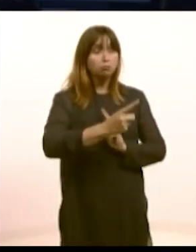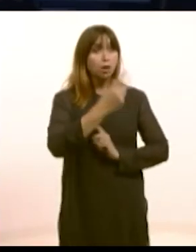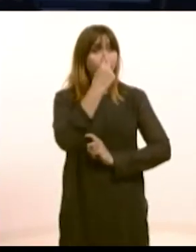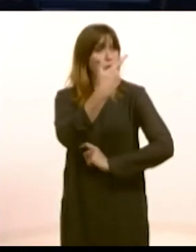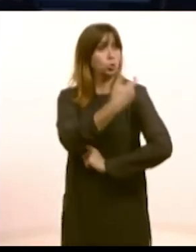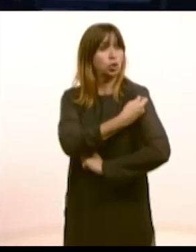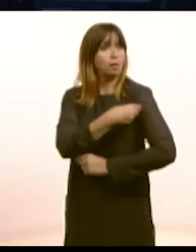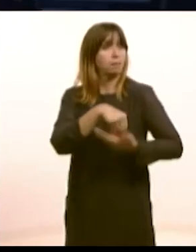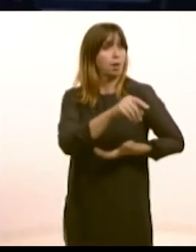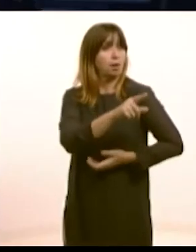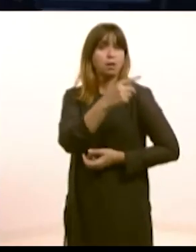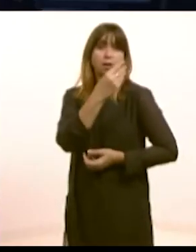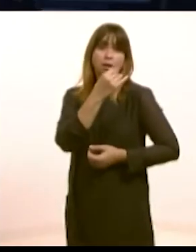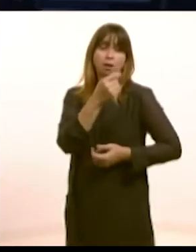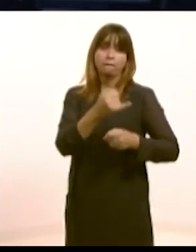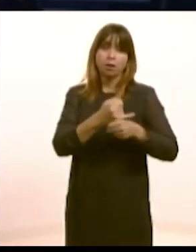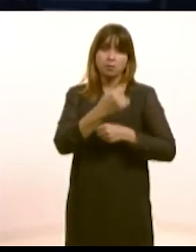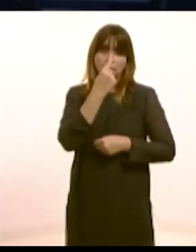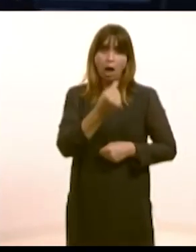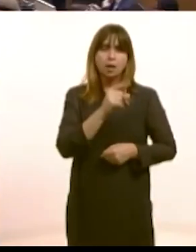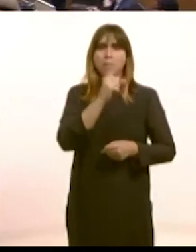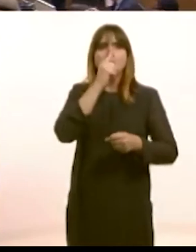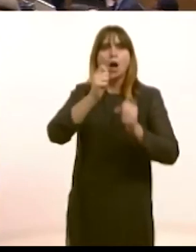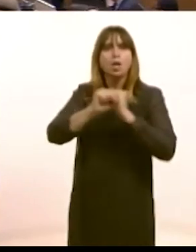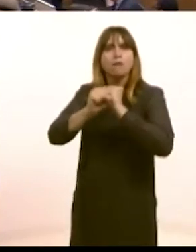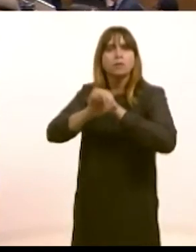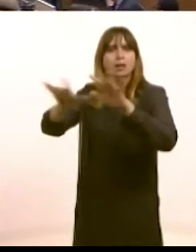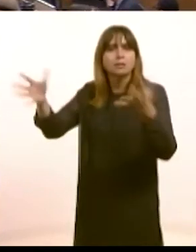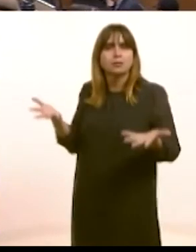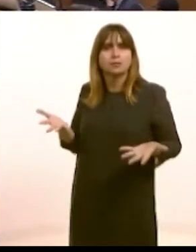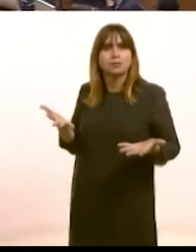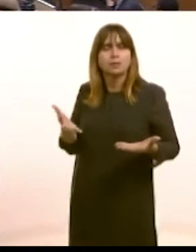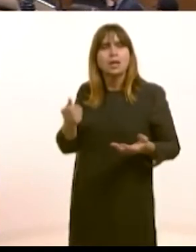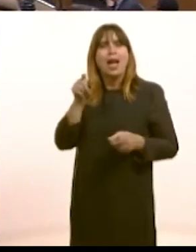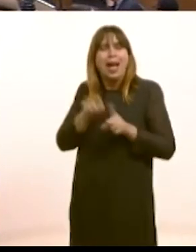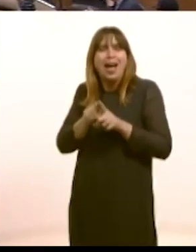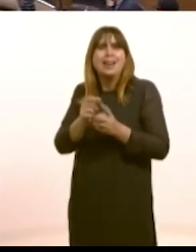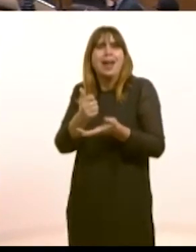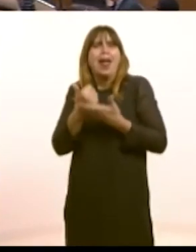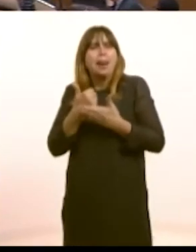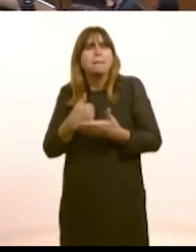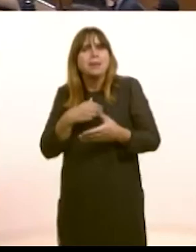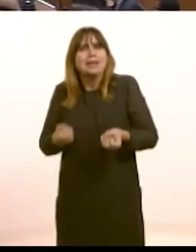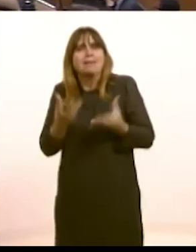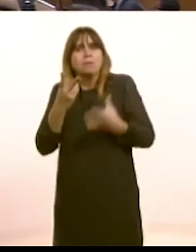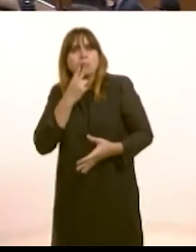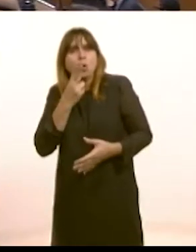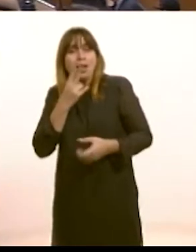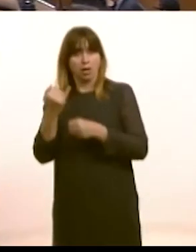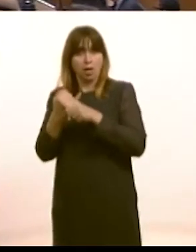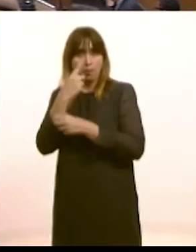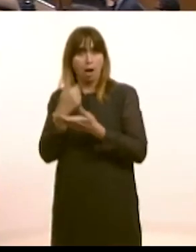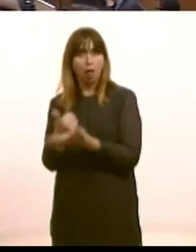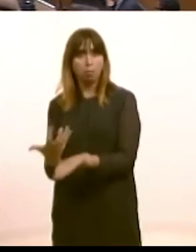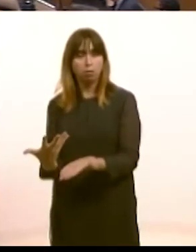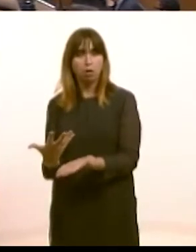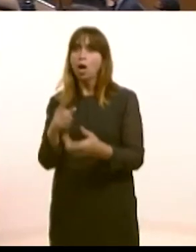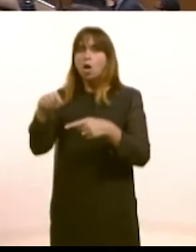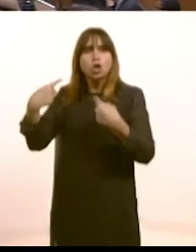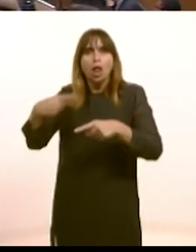and services in terms of smoking prevention and so on? Well, yes, that's